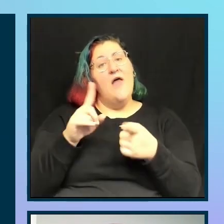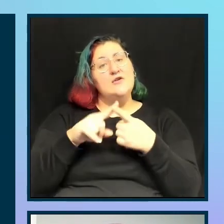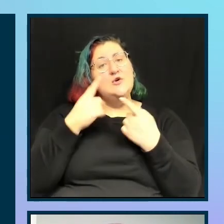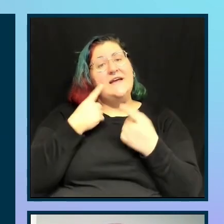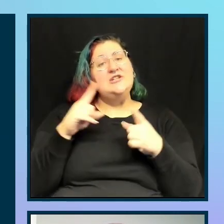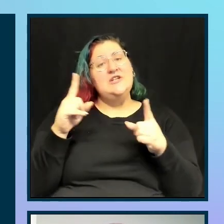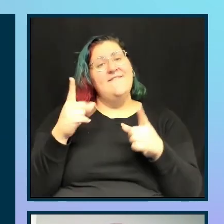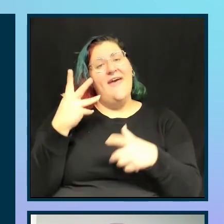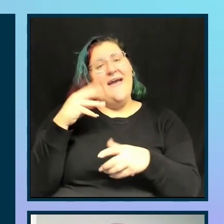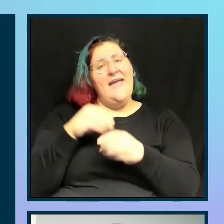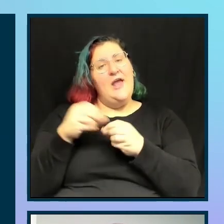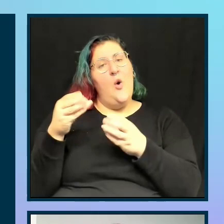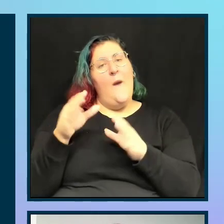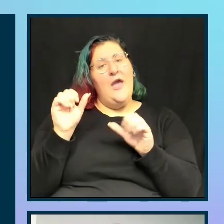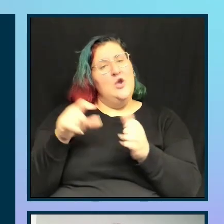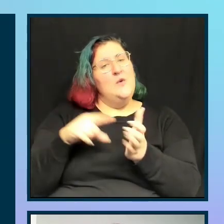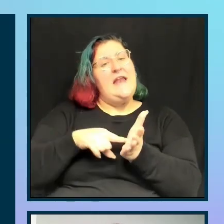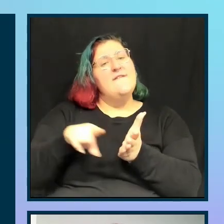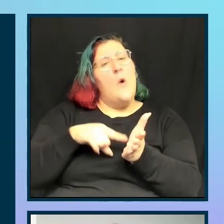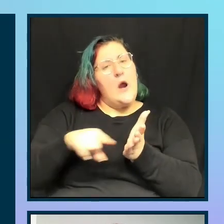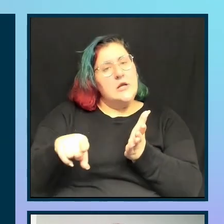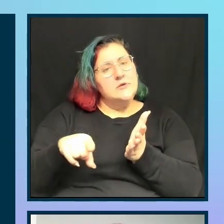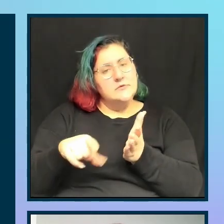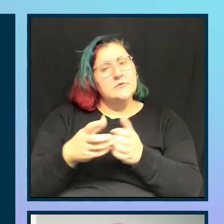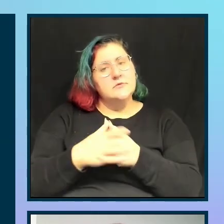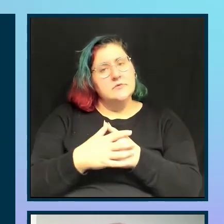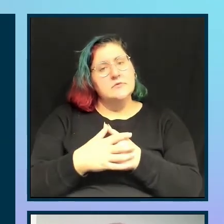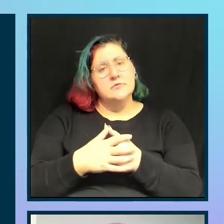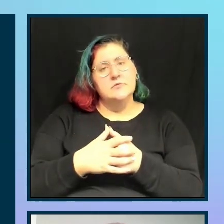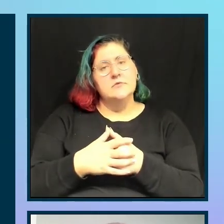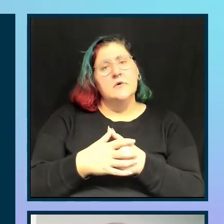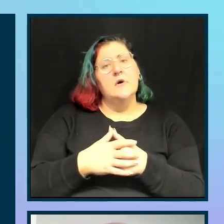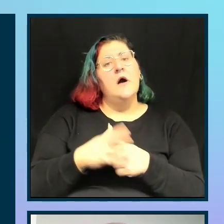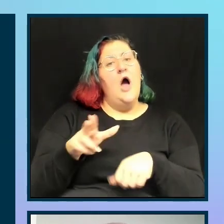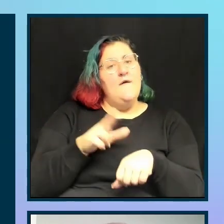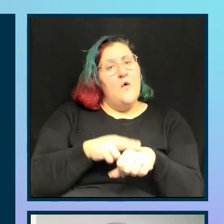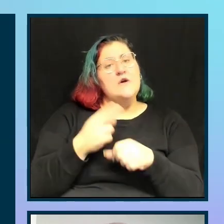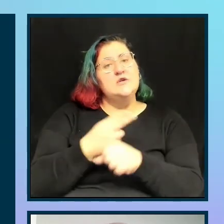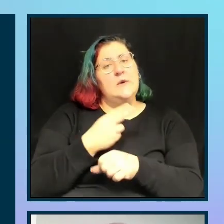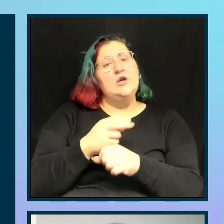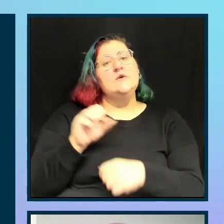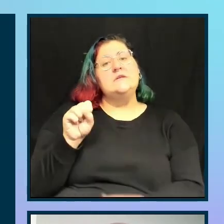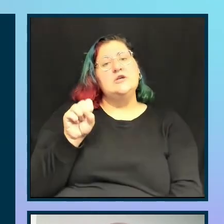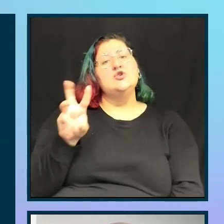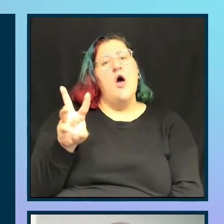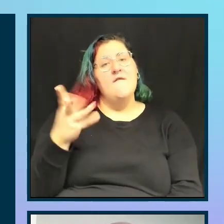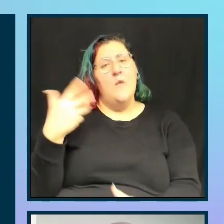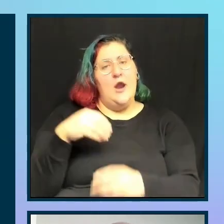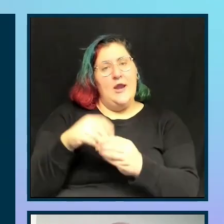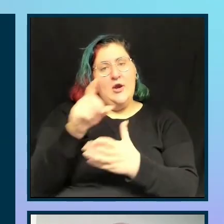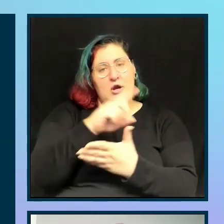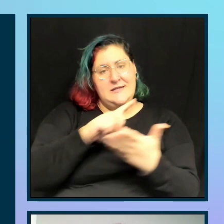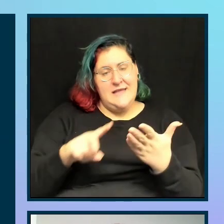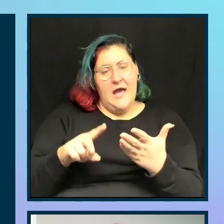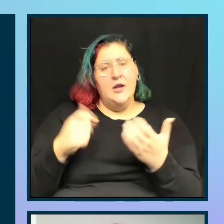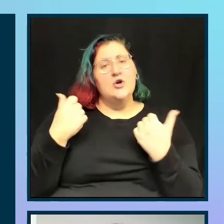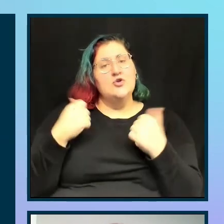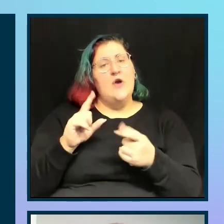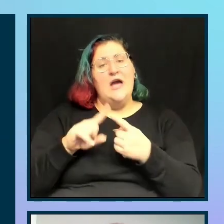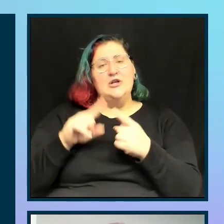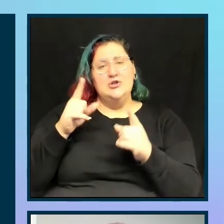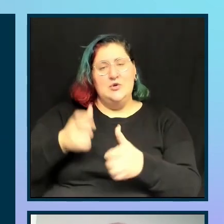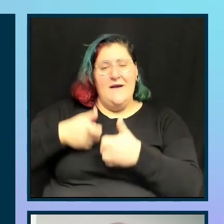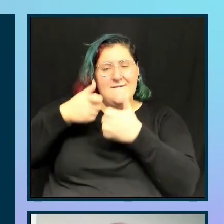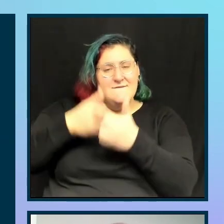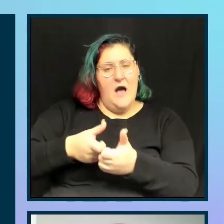So, the software pieces incorporated in our design, we try to make sure that we're following very objective rules for any kind